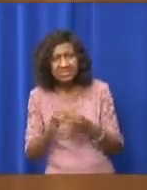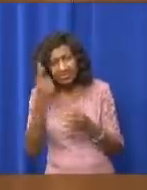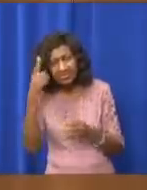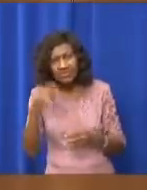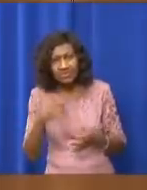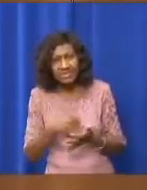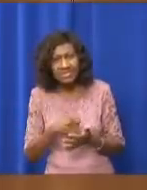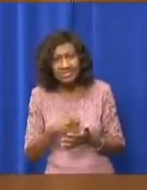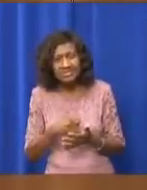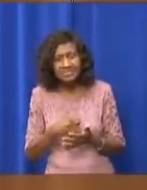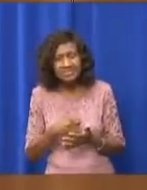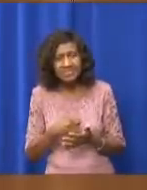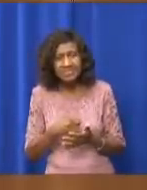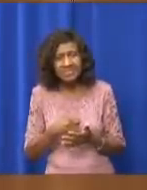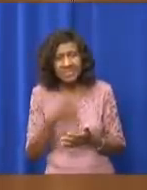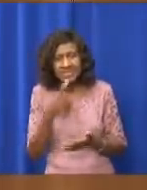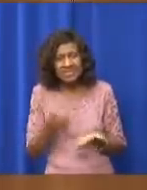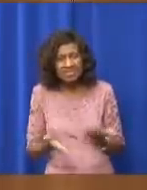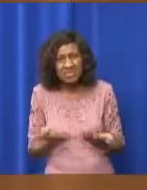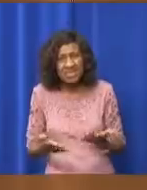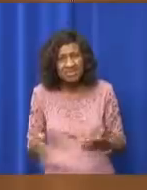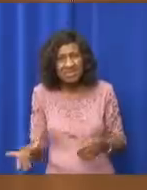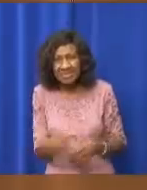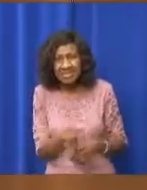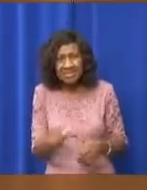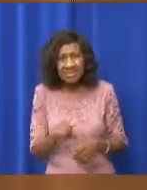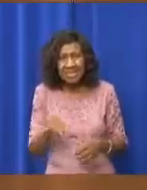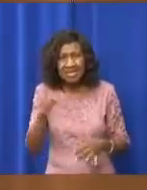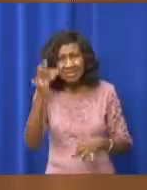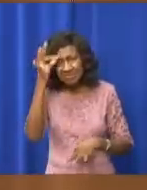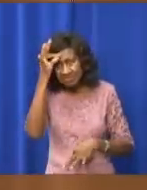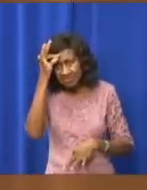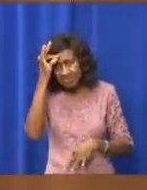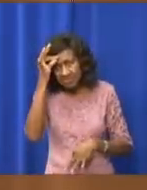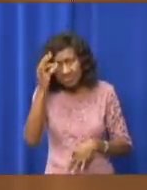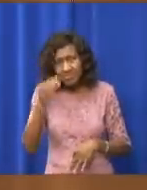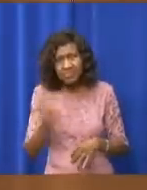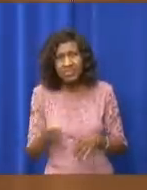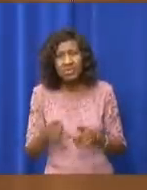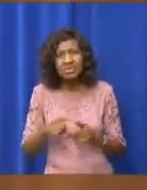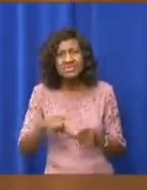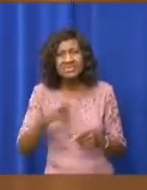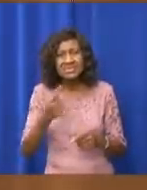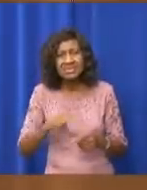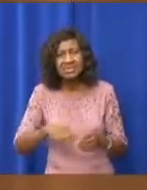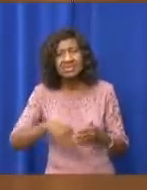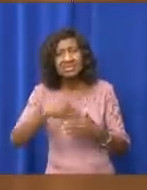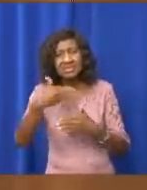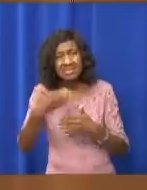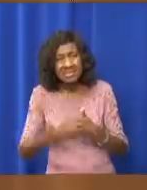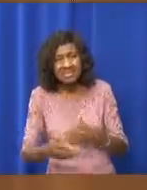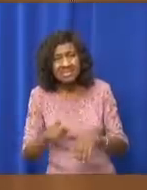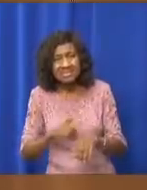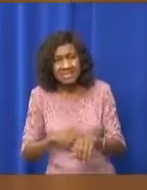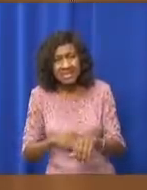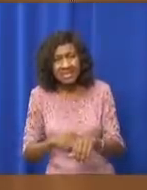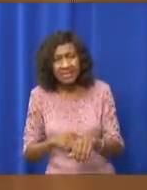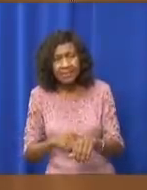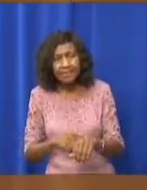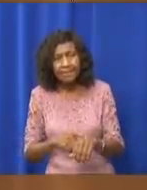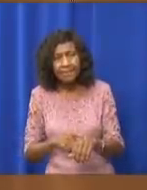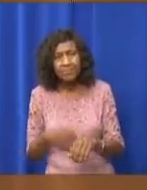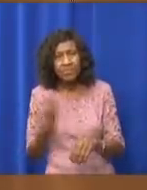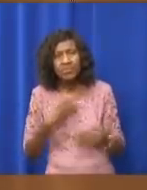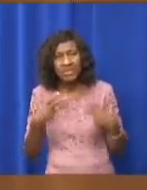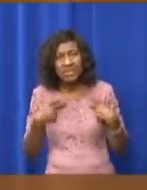flu until the next round of infection. It's probably only that long, the period of immunity. But at least it may